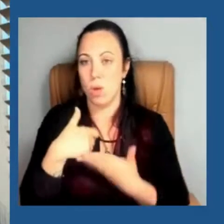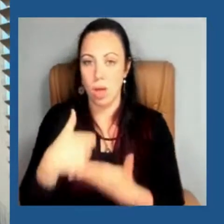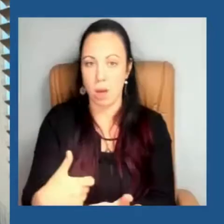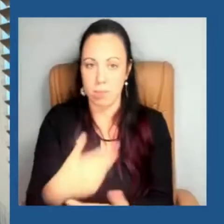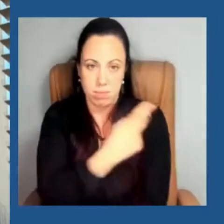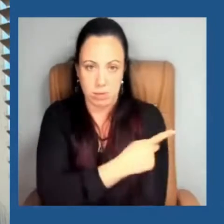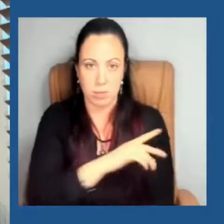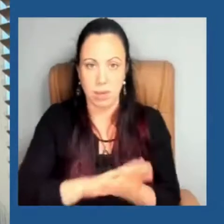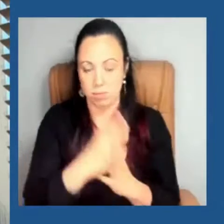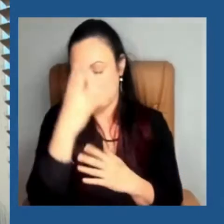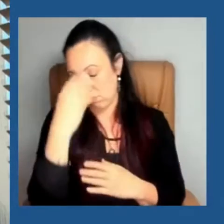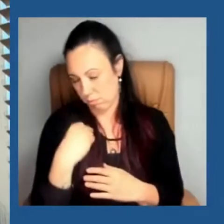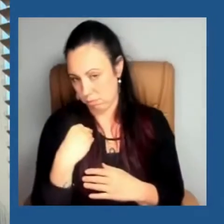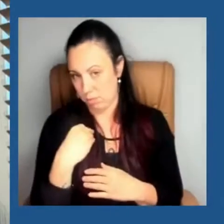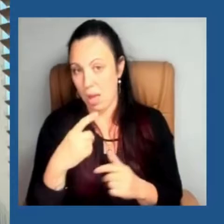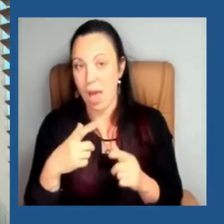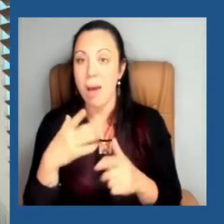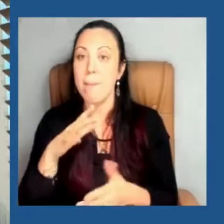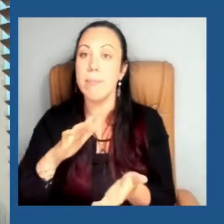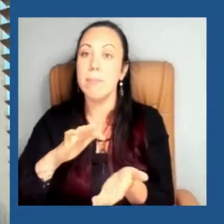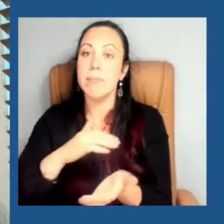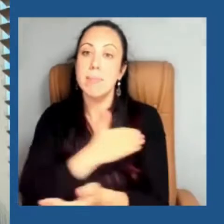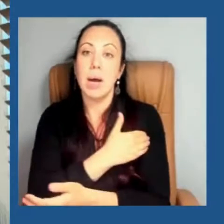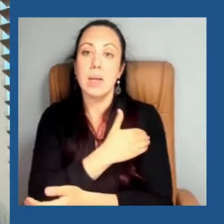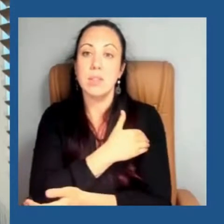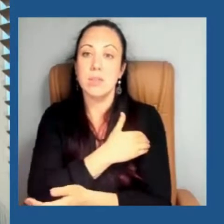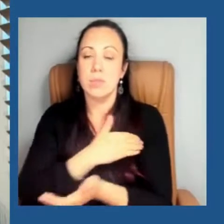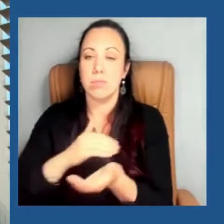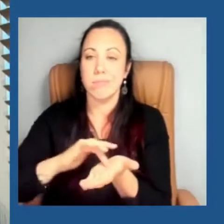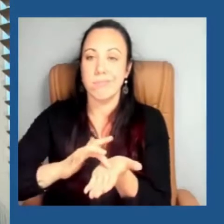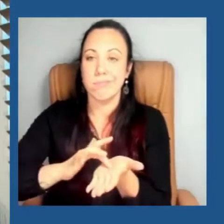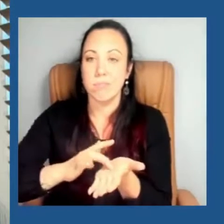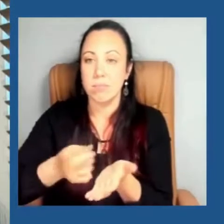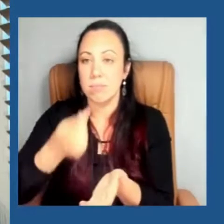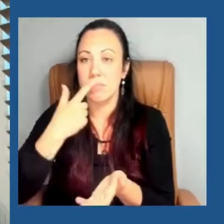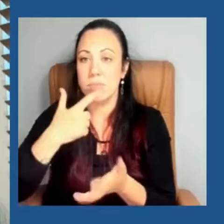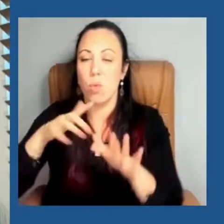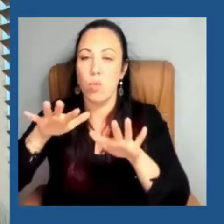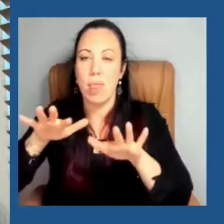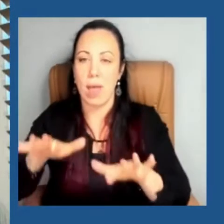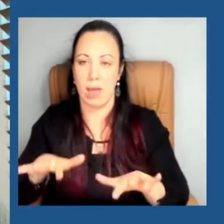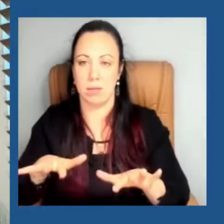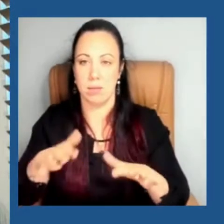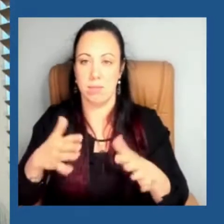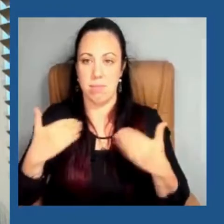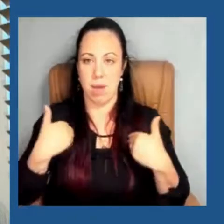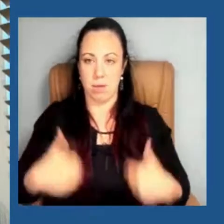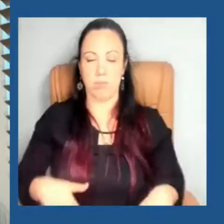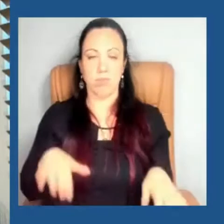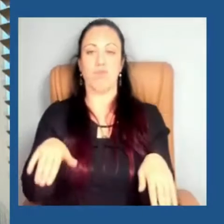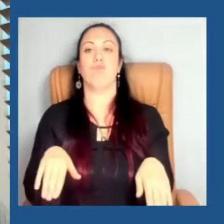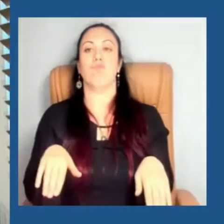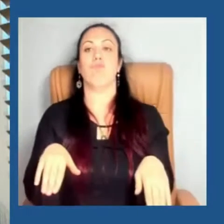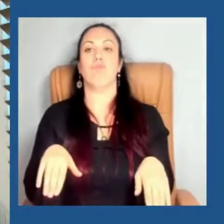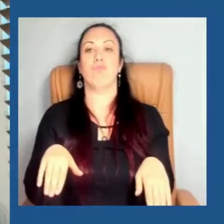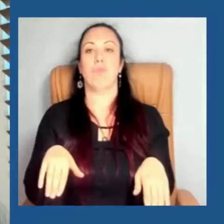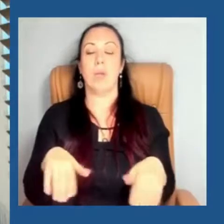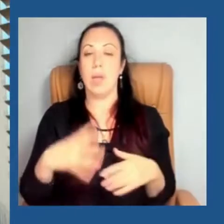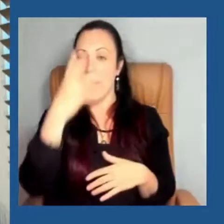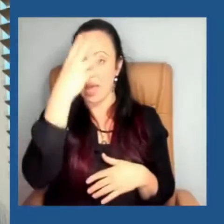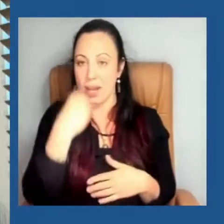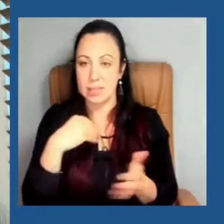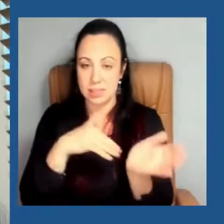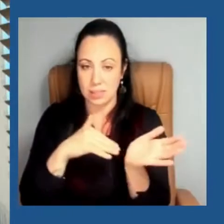muscle relaxant to prevent the body from moving. In this case, an anesthesiologist will monitor breathing, heart rate, and